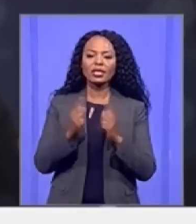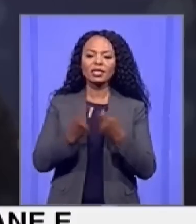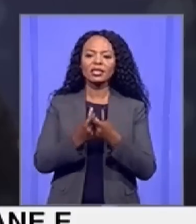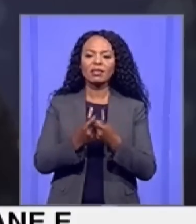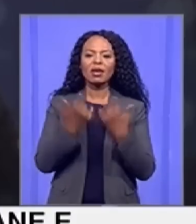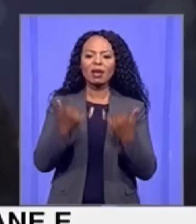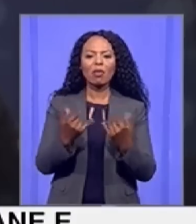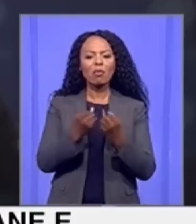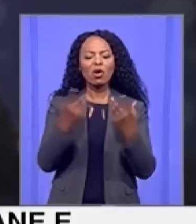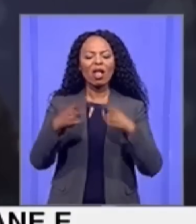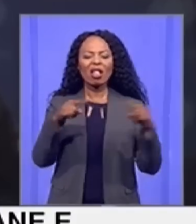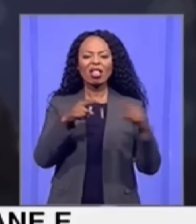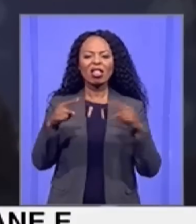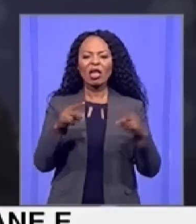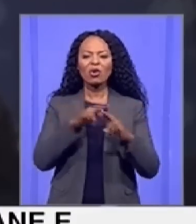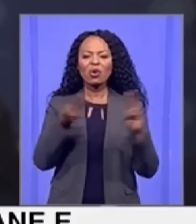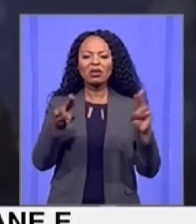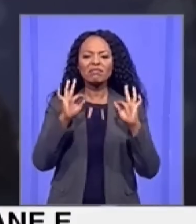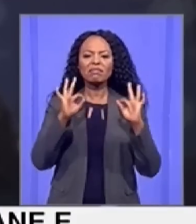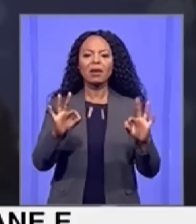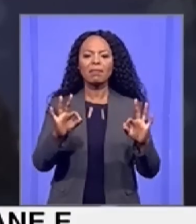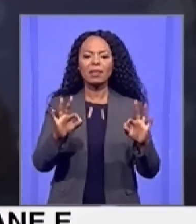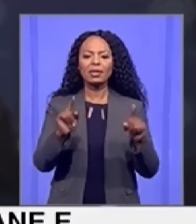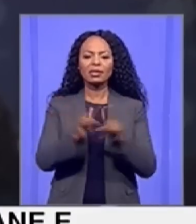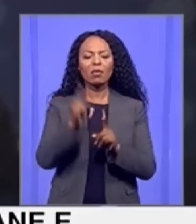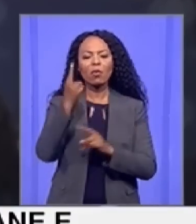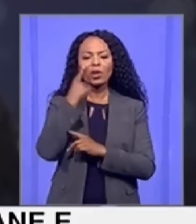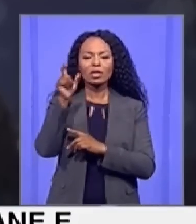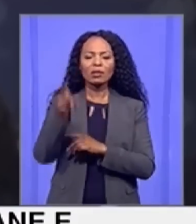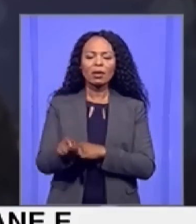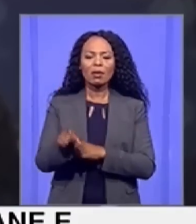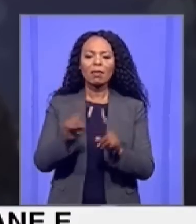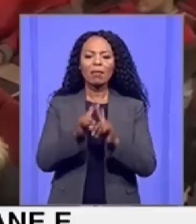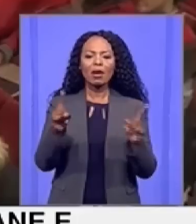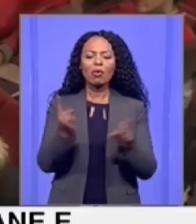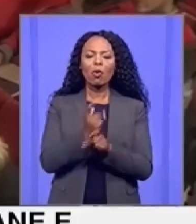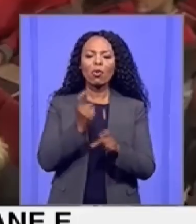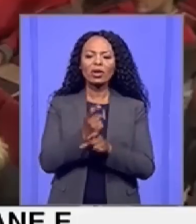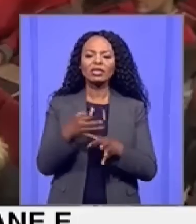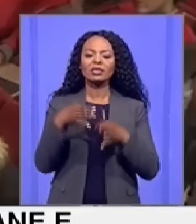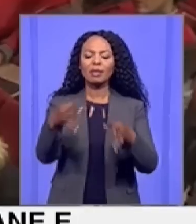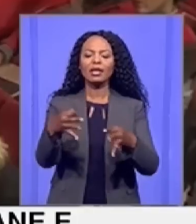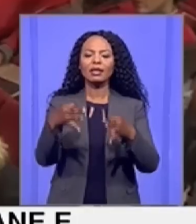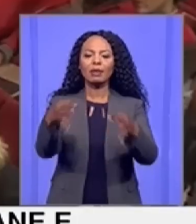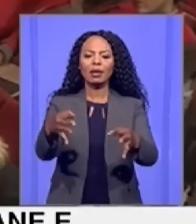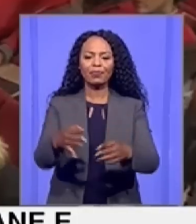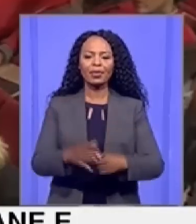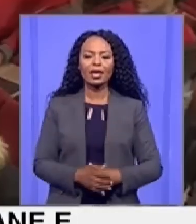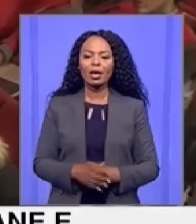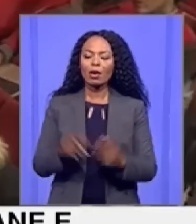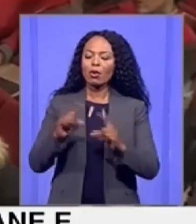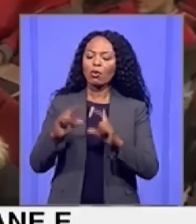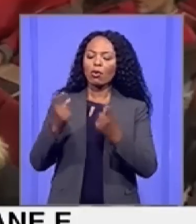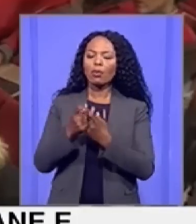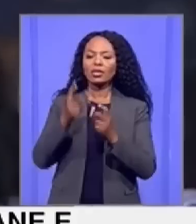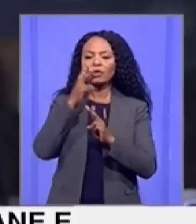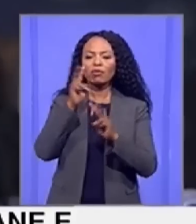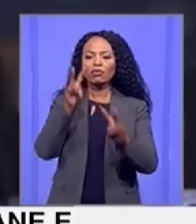and witnesses called, as well as the never-ending demand for postponements. We share the committee's view that